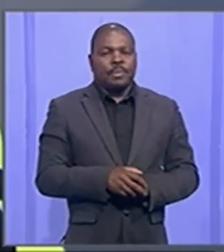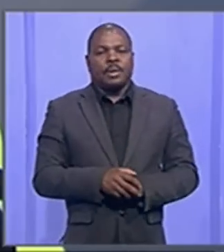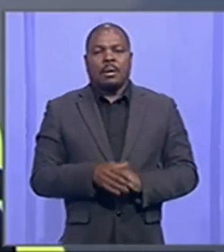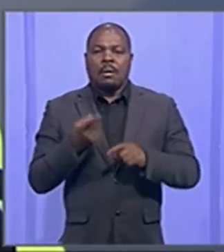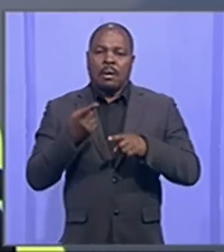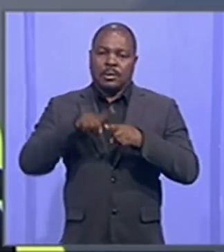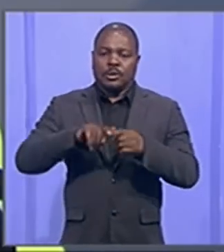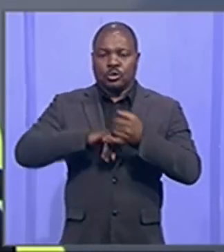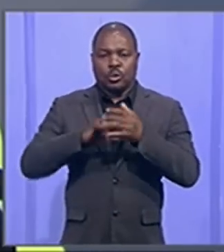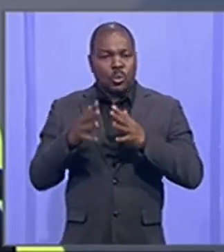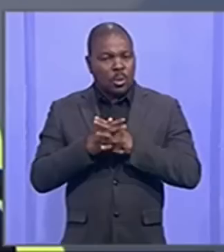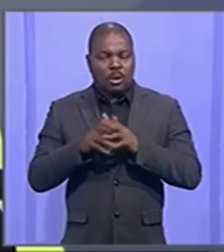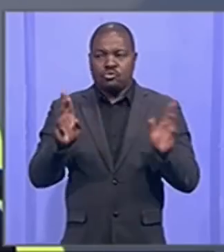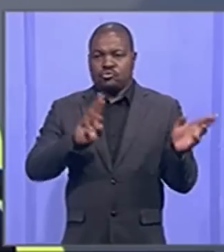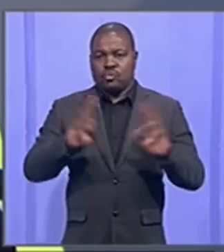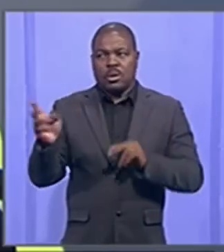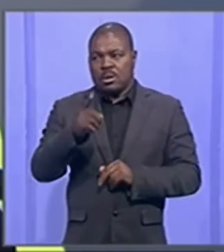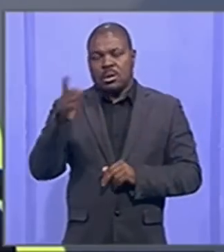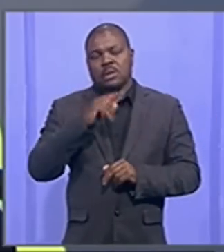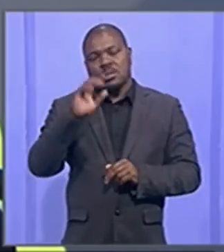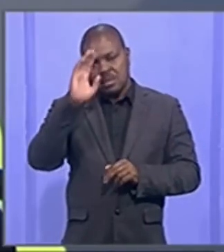Additional social workers are ready to deliver